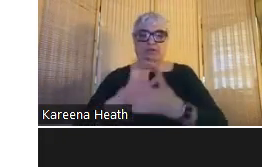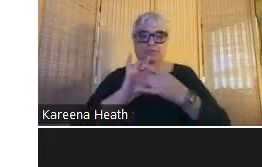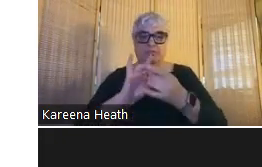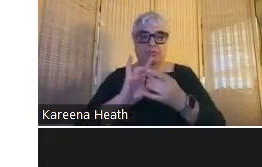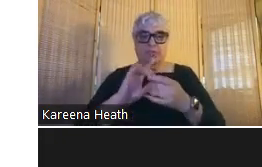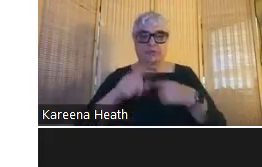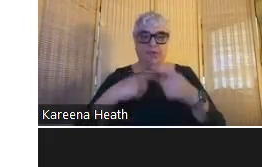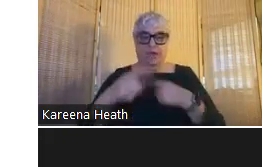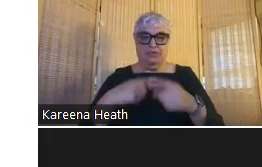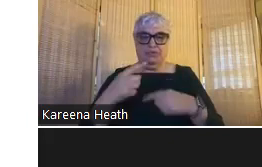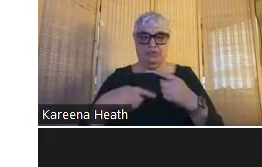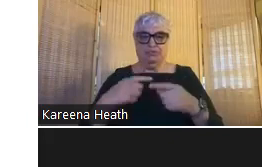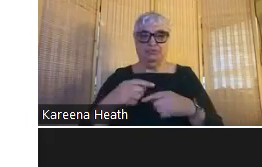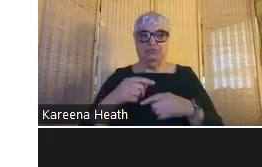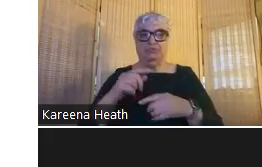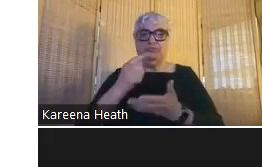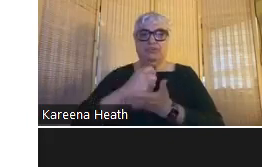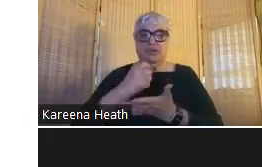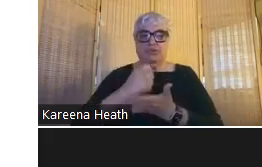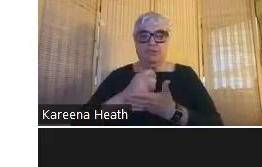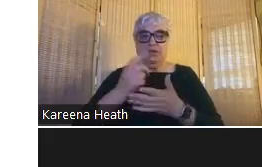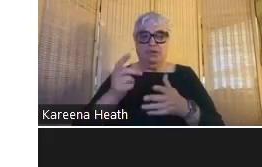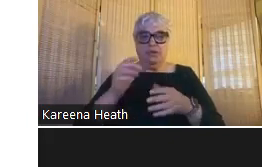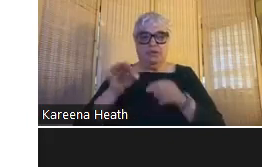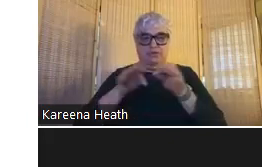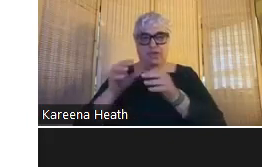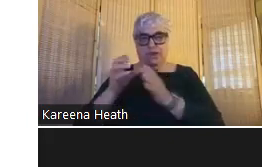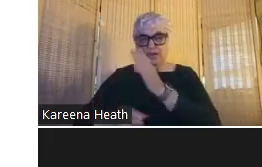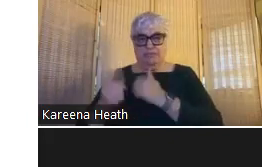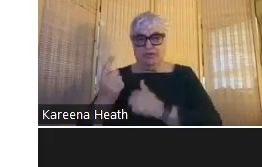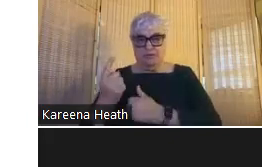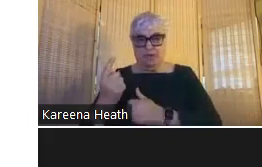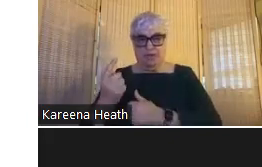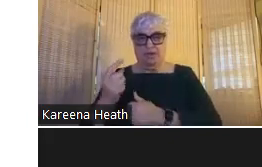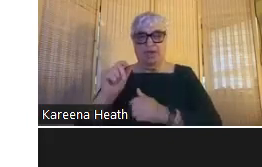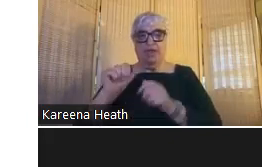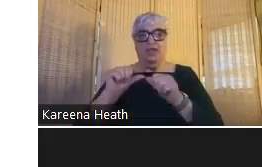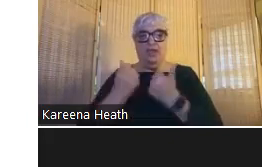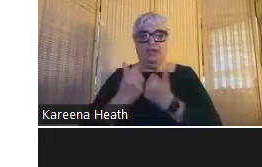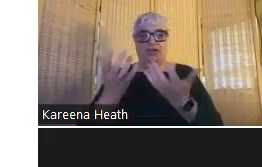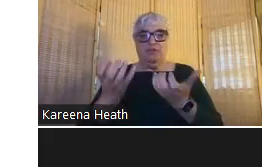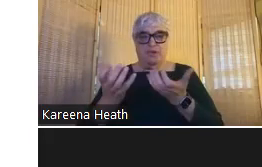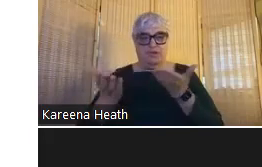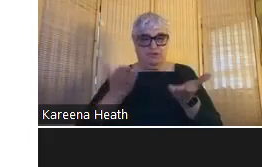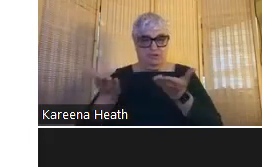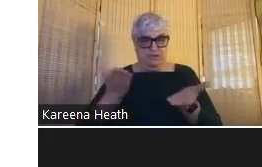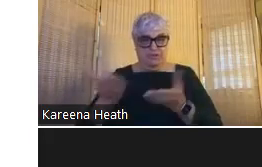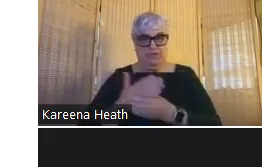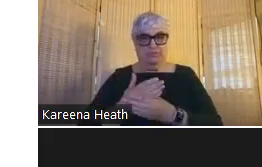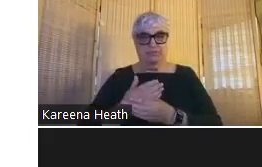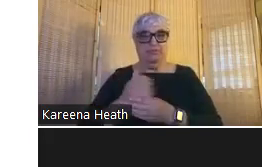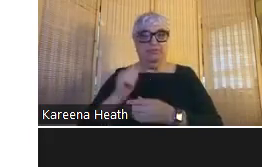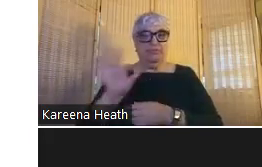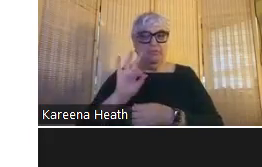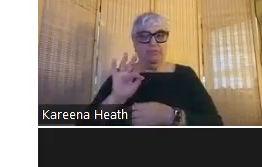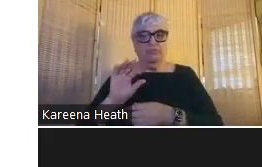reference back to the treatment type, which is defined in Chapter 1, that the agency wishes to serve. They may choose substance